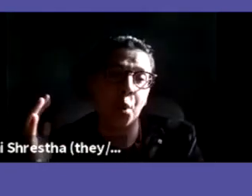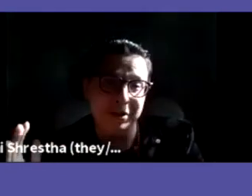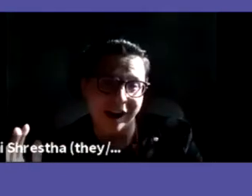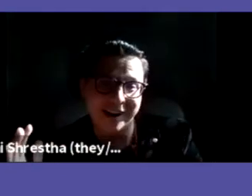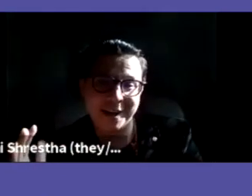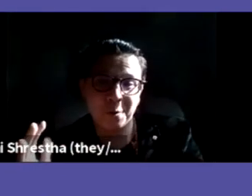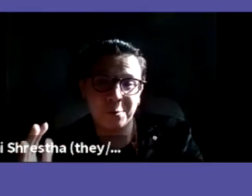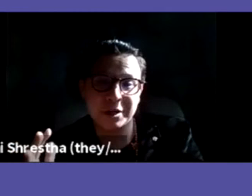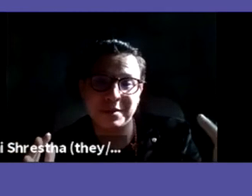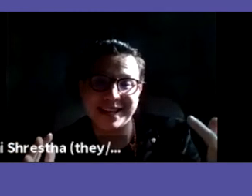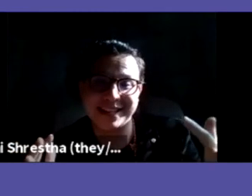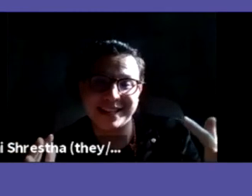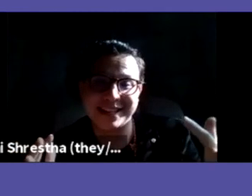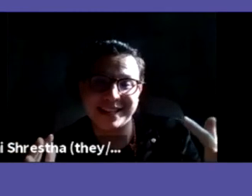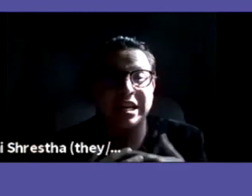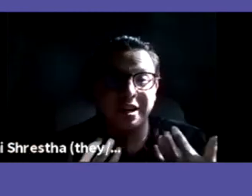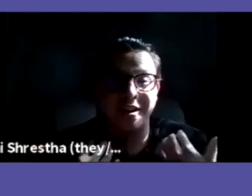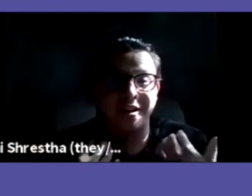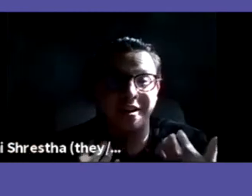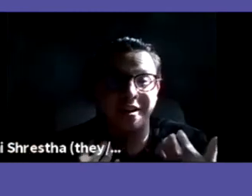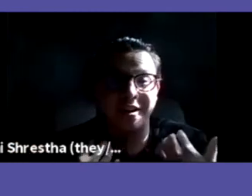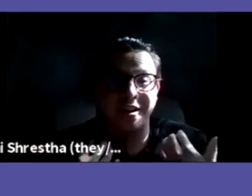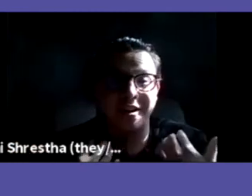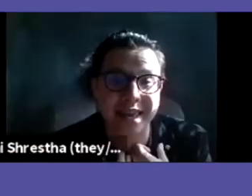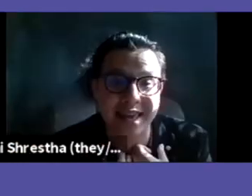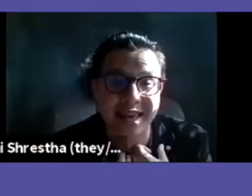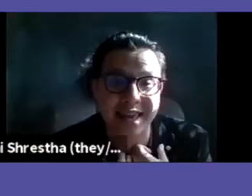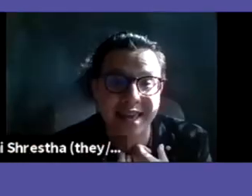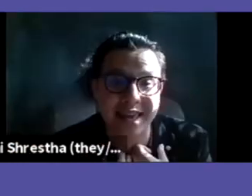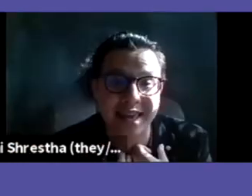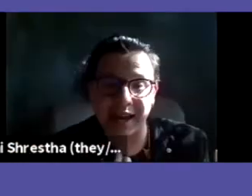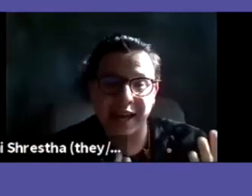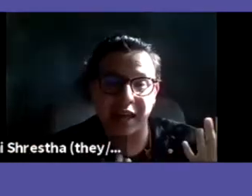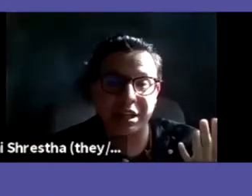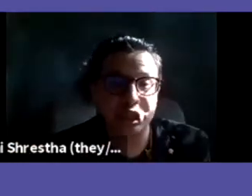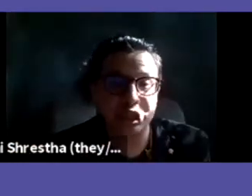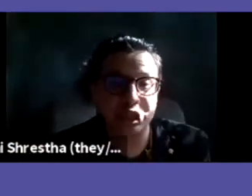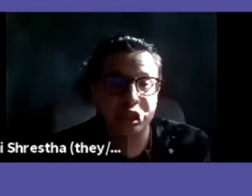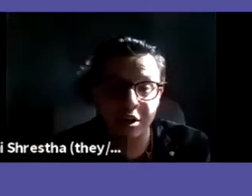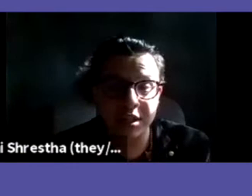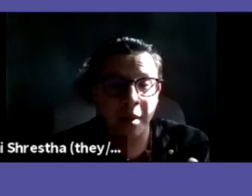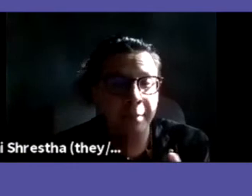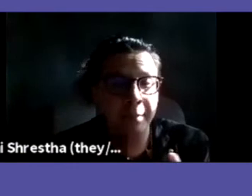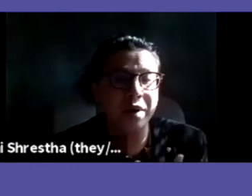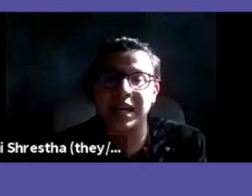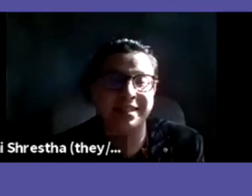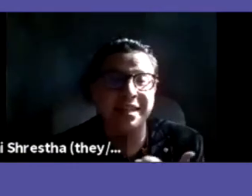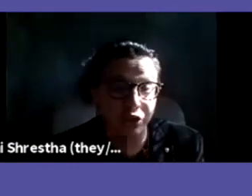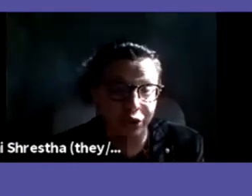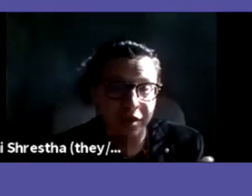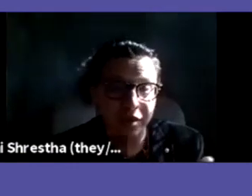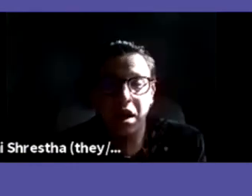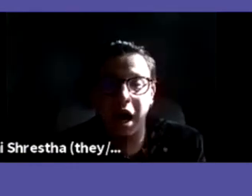a webinar, which means you can hear and see me, Erika, and the interpreters, but we cannot hear and